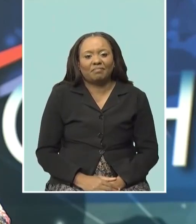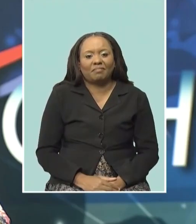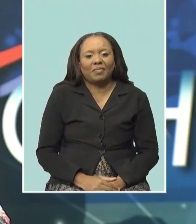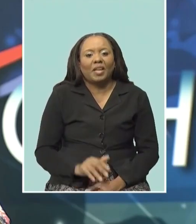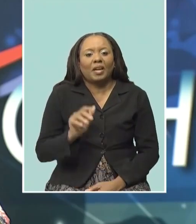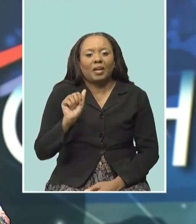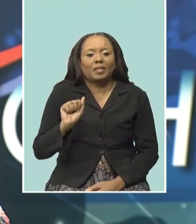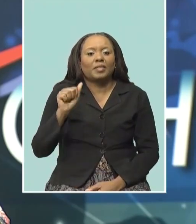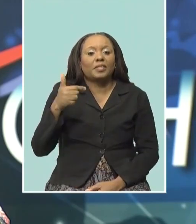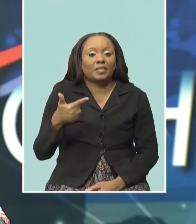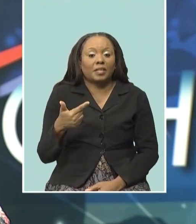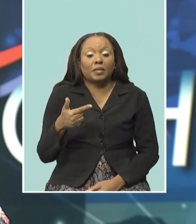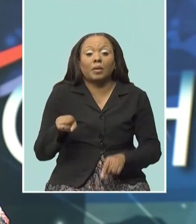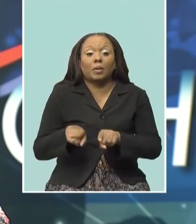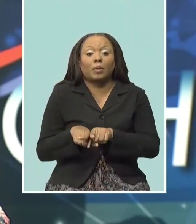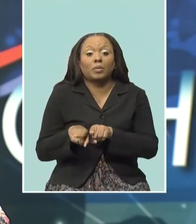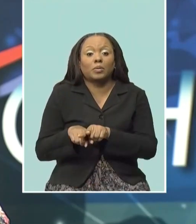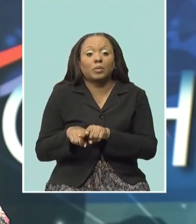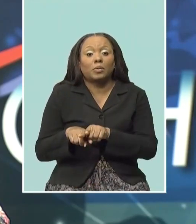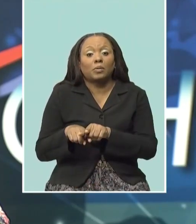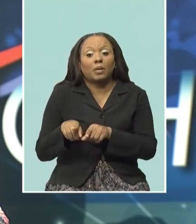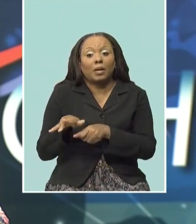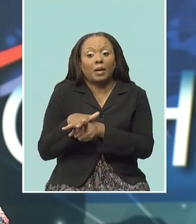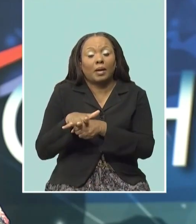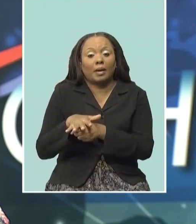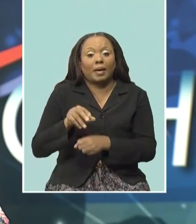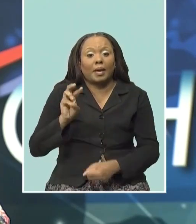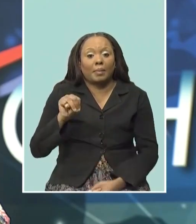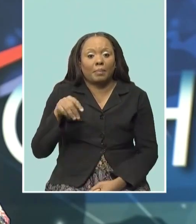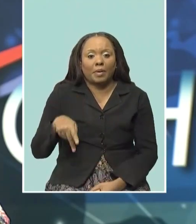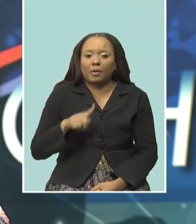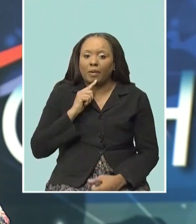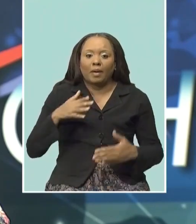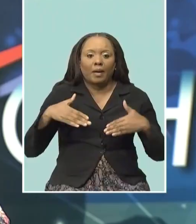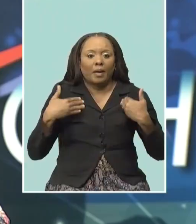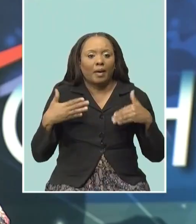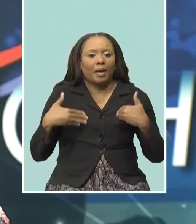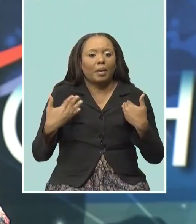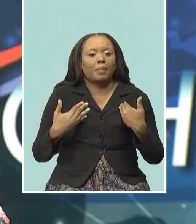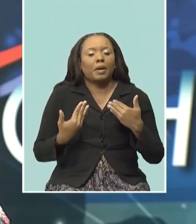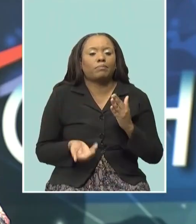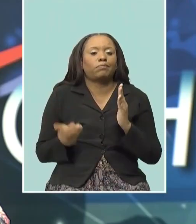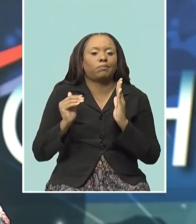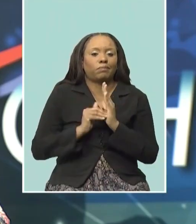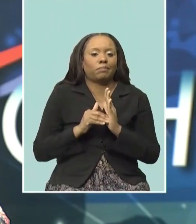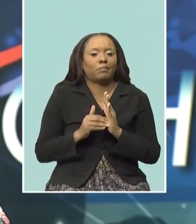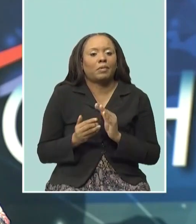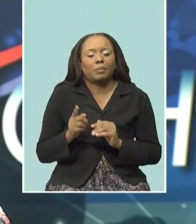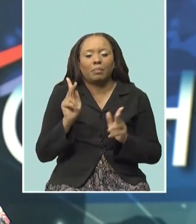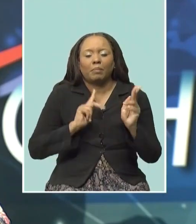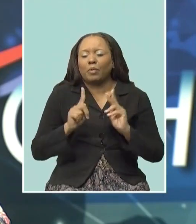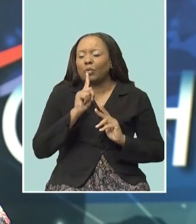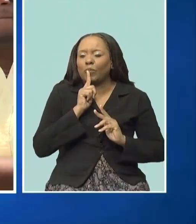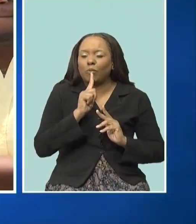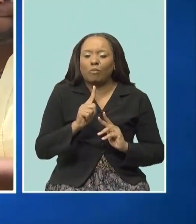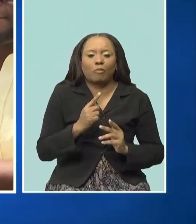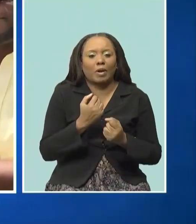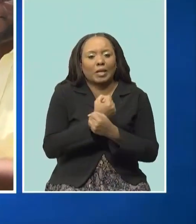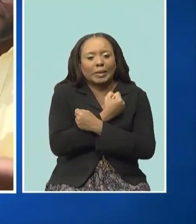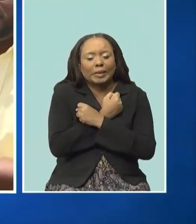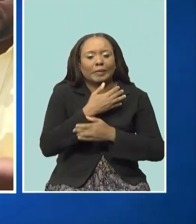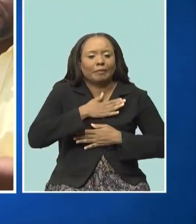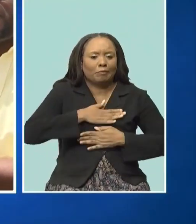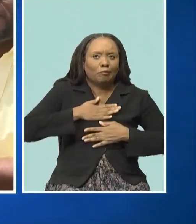MP Attorney General Dale Marshall was pleased to see the event's return, as it has been widely embraced. The last